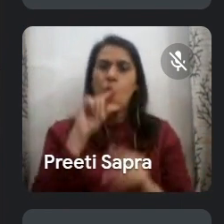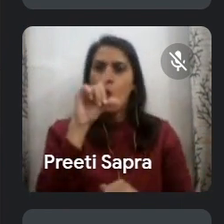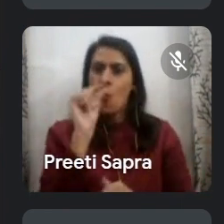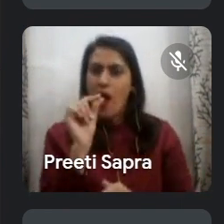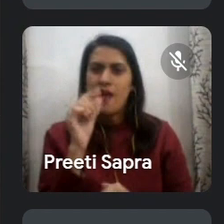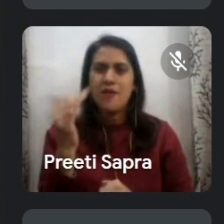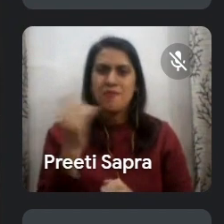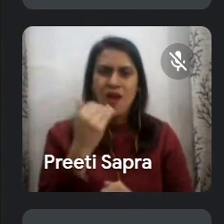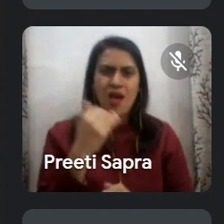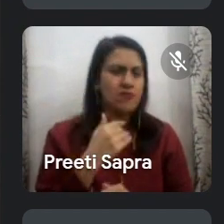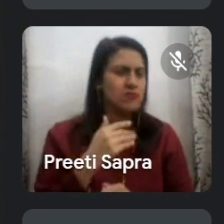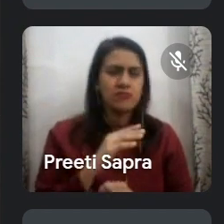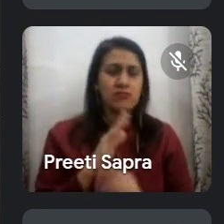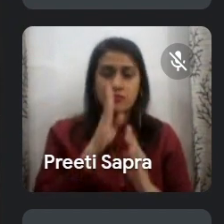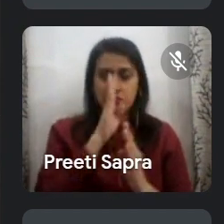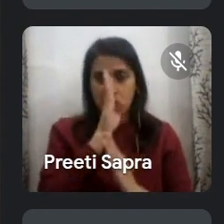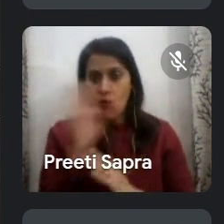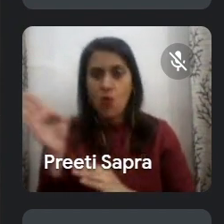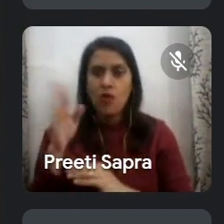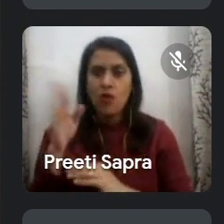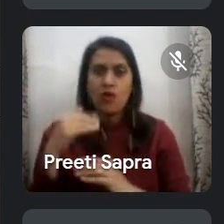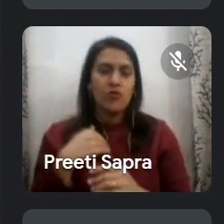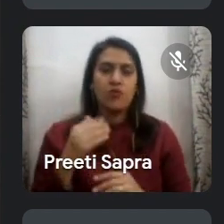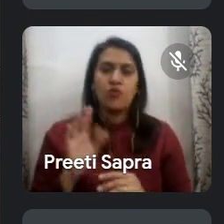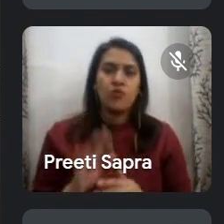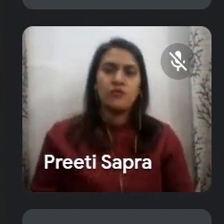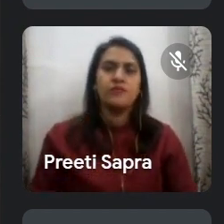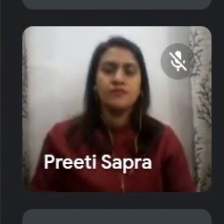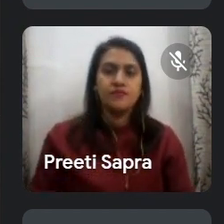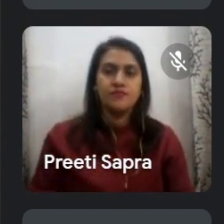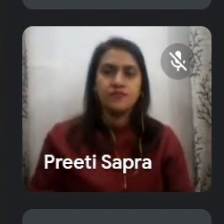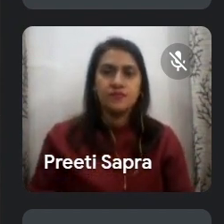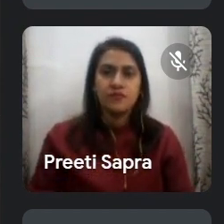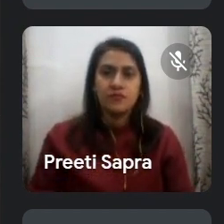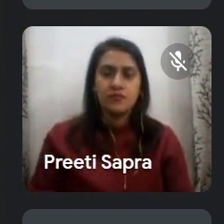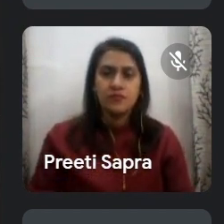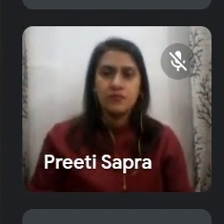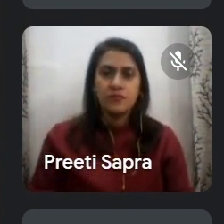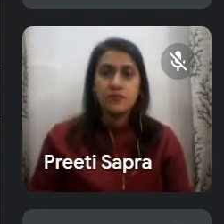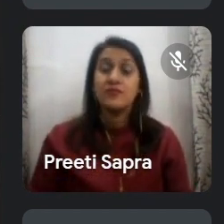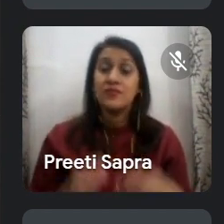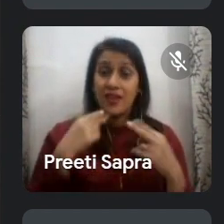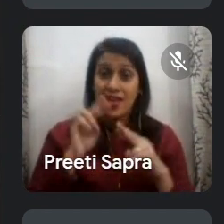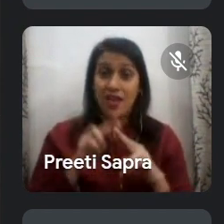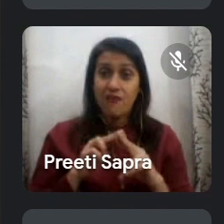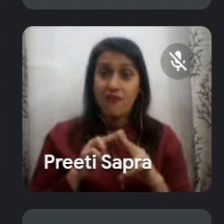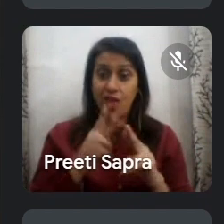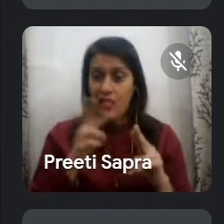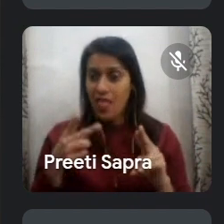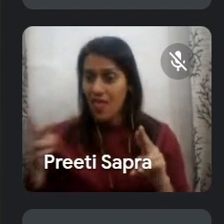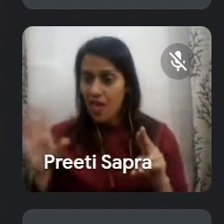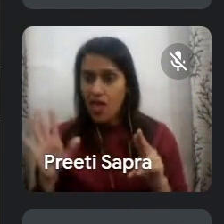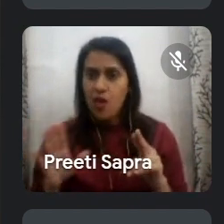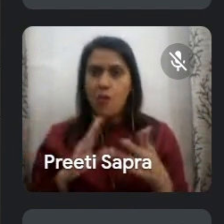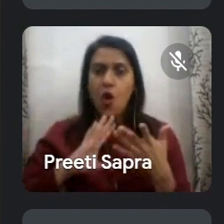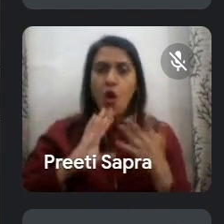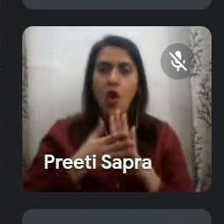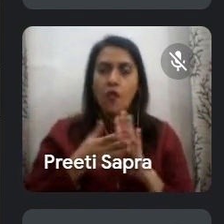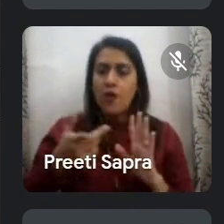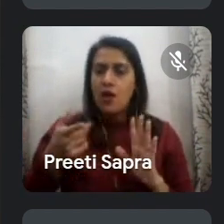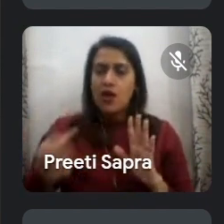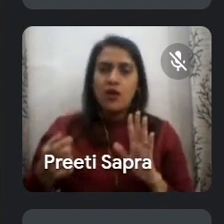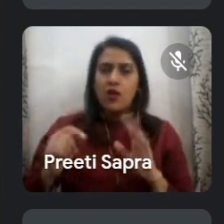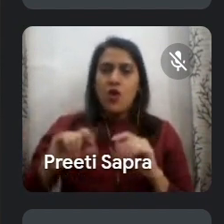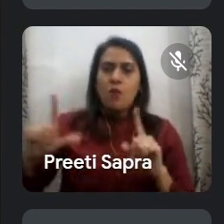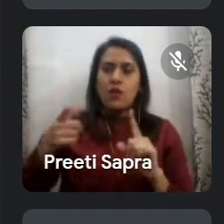messaging, because those are the only things that I want my phone for. If I have any other things, then it is difficult for me to not open those apps and